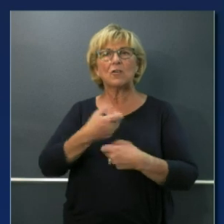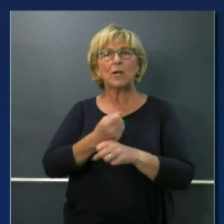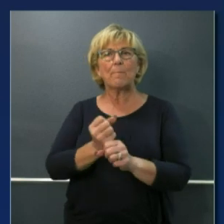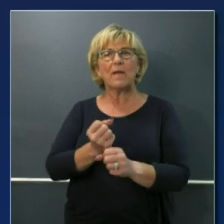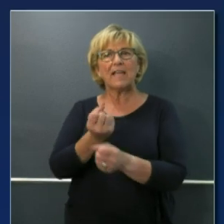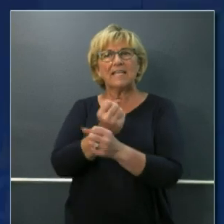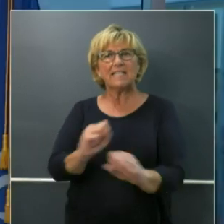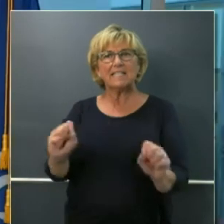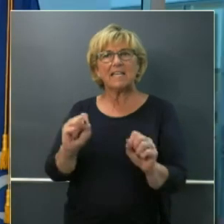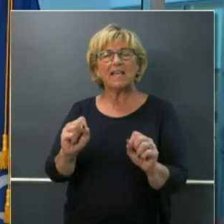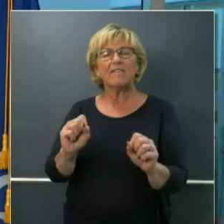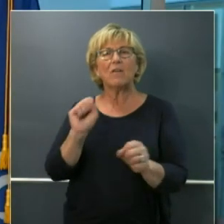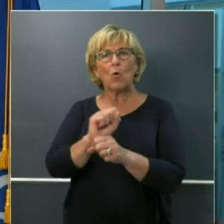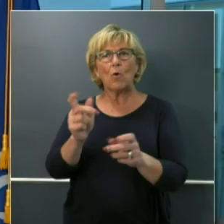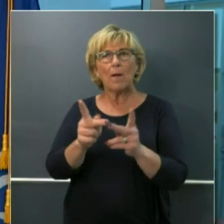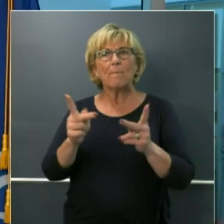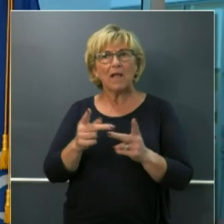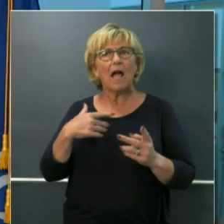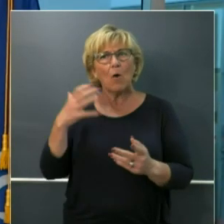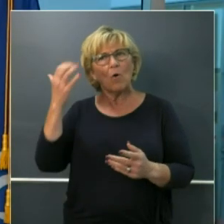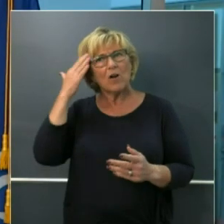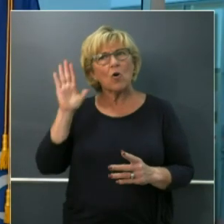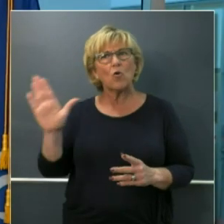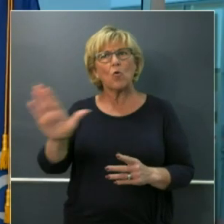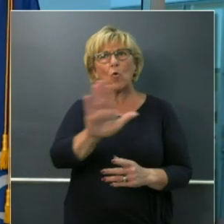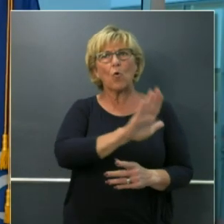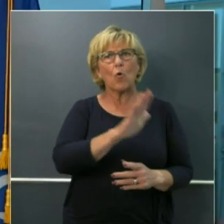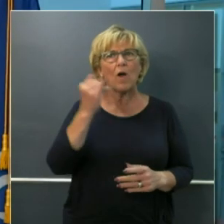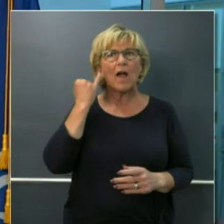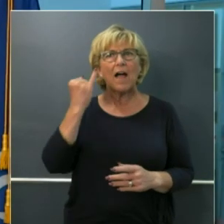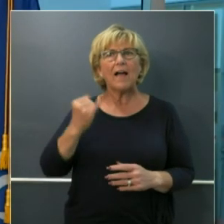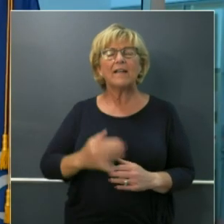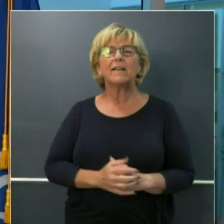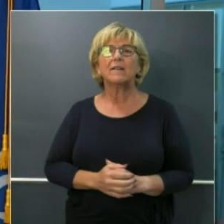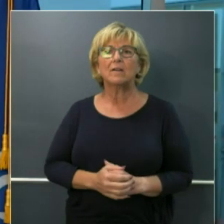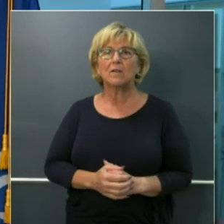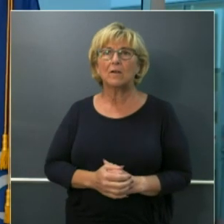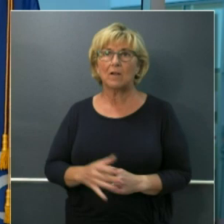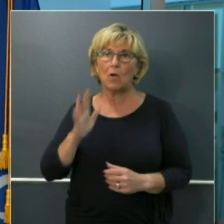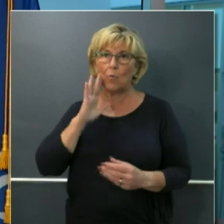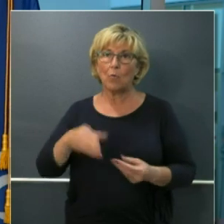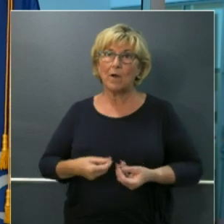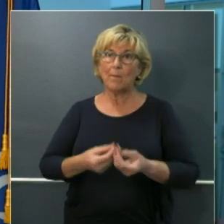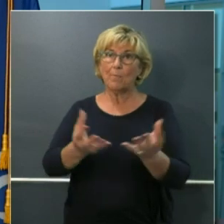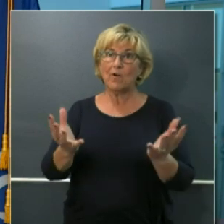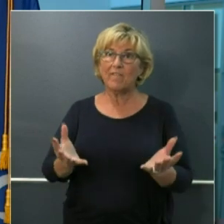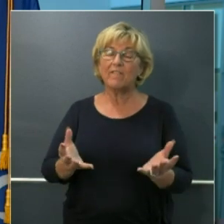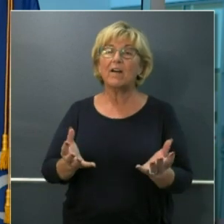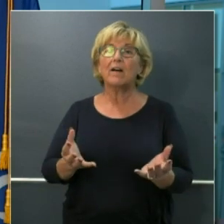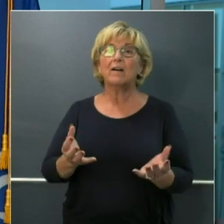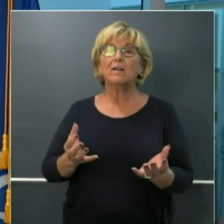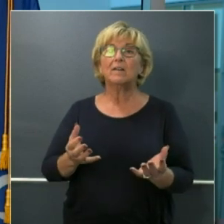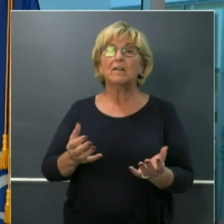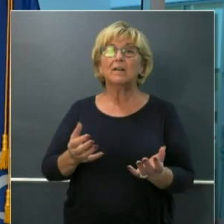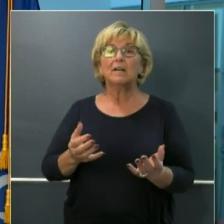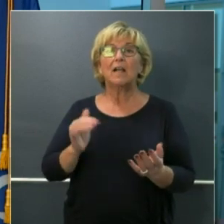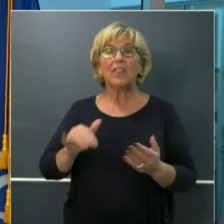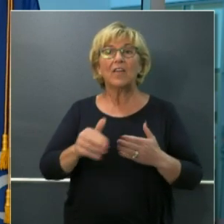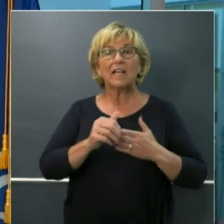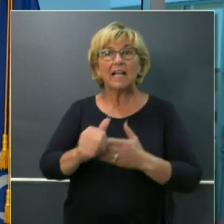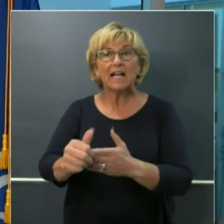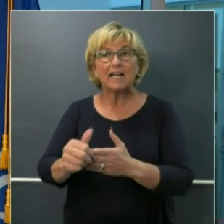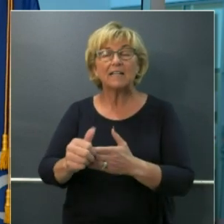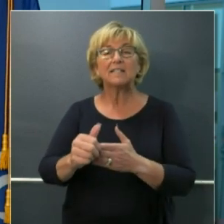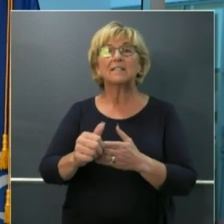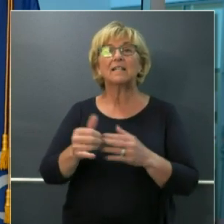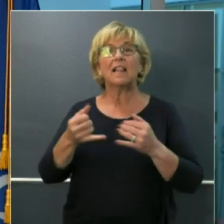safe workplaces are ideas that we want to know about. We're going to be providing this guidance in a framework, ultimately,